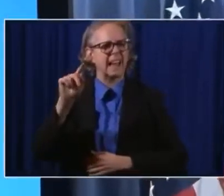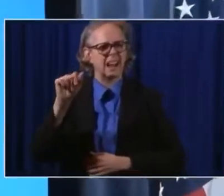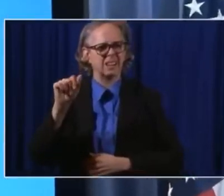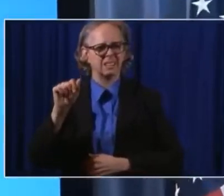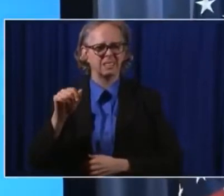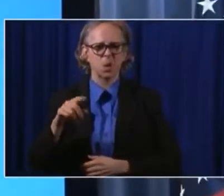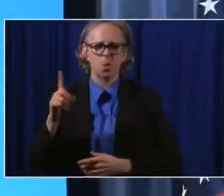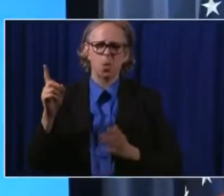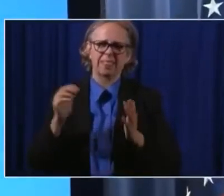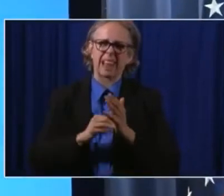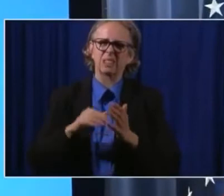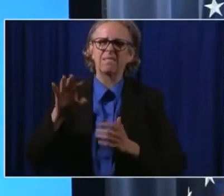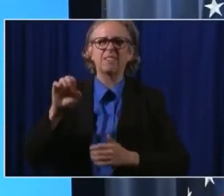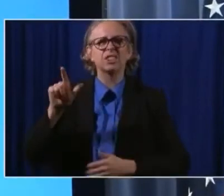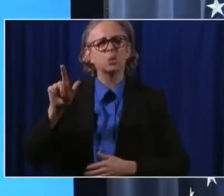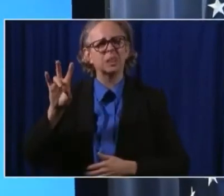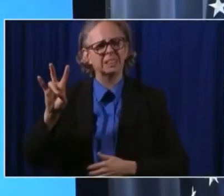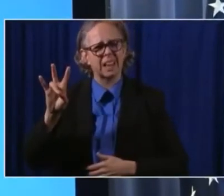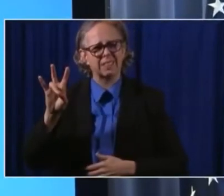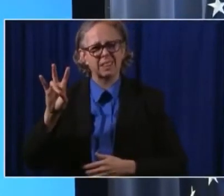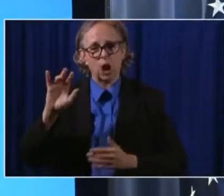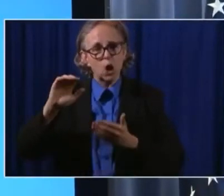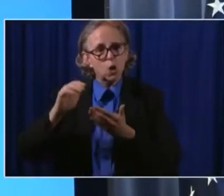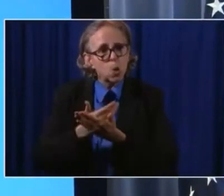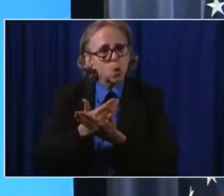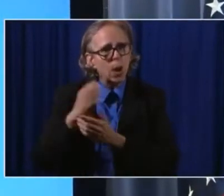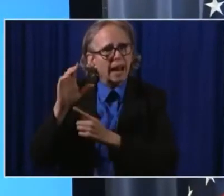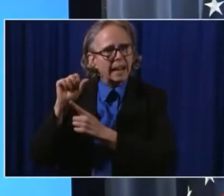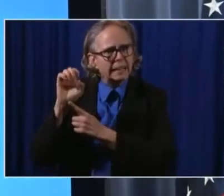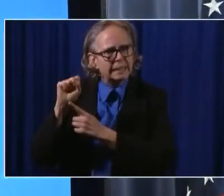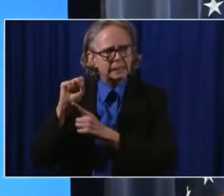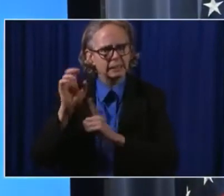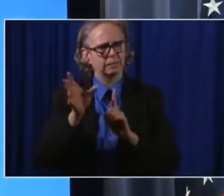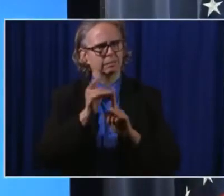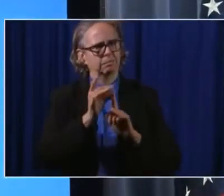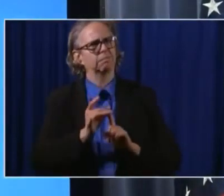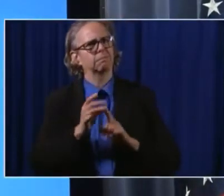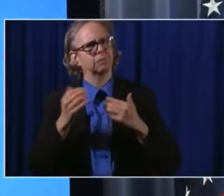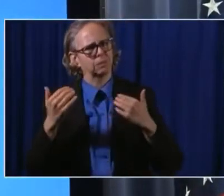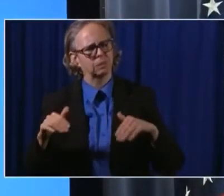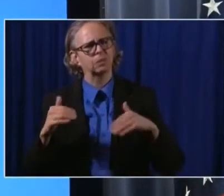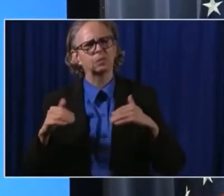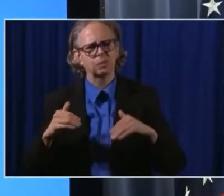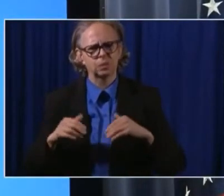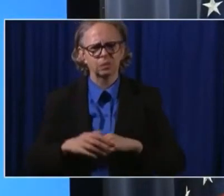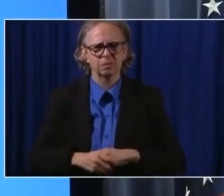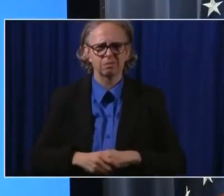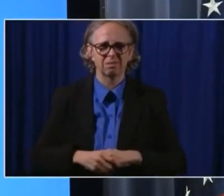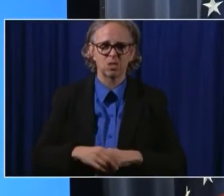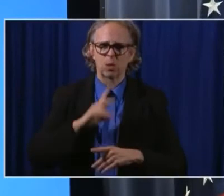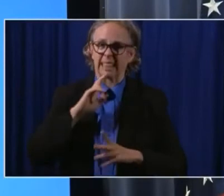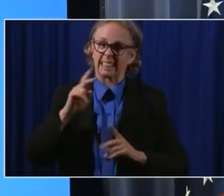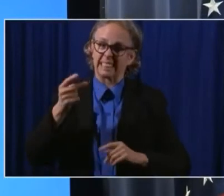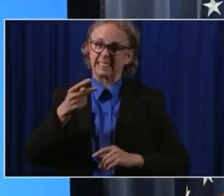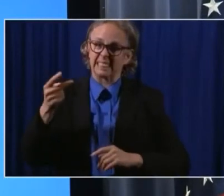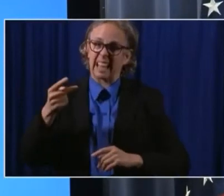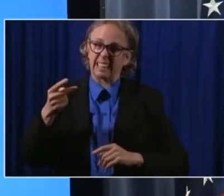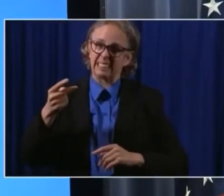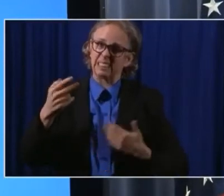1,527 new COVID-19 cases in Ohio. Sadly, this is the second highest daily new cases we've